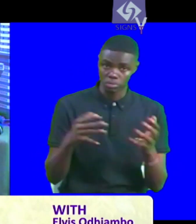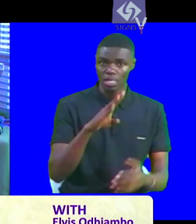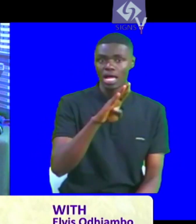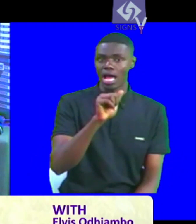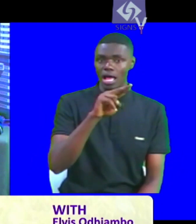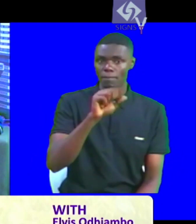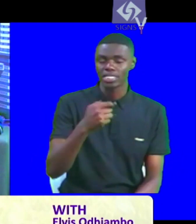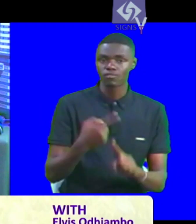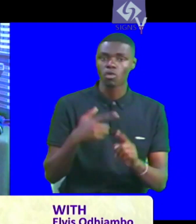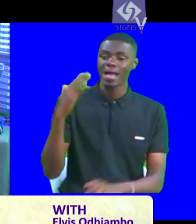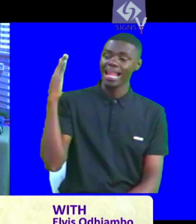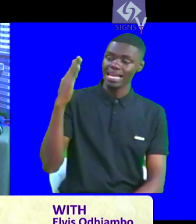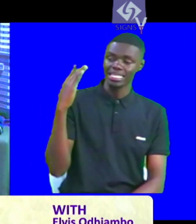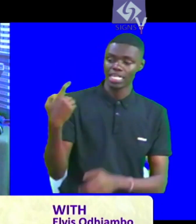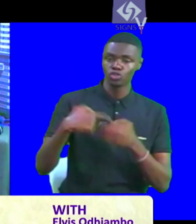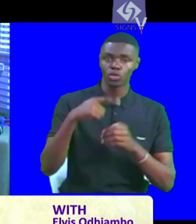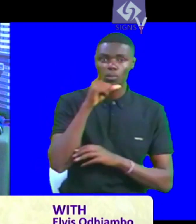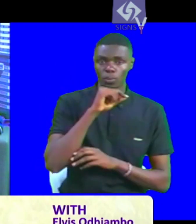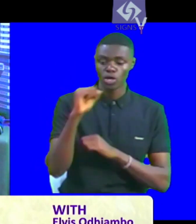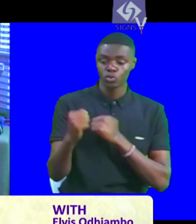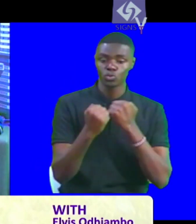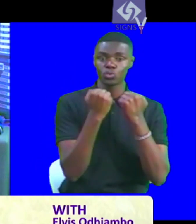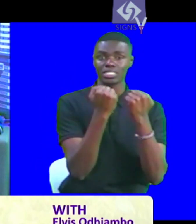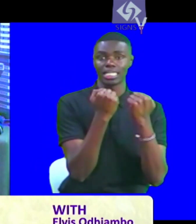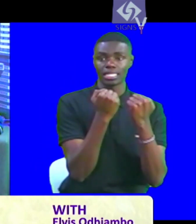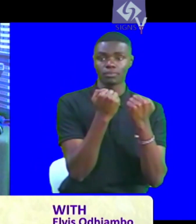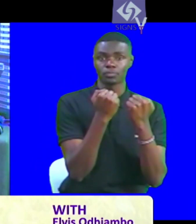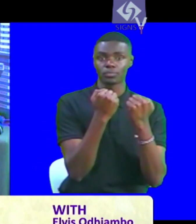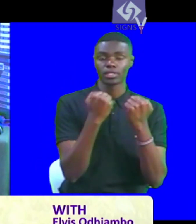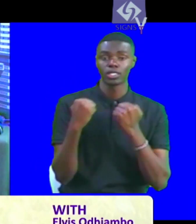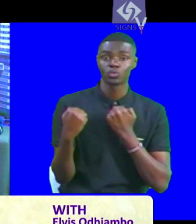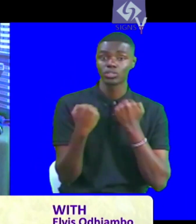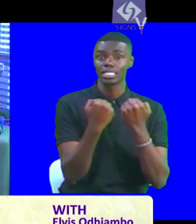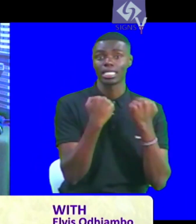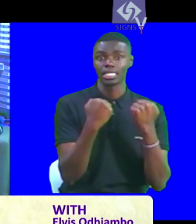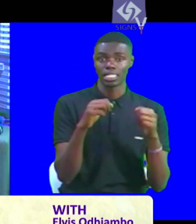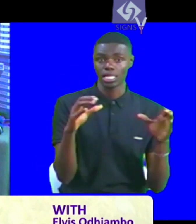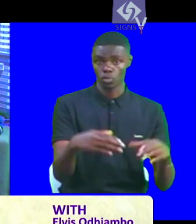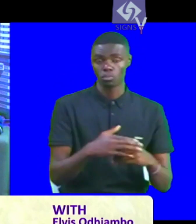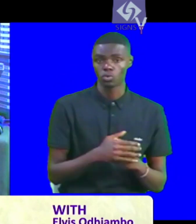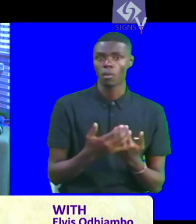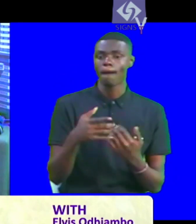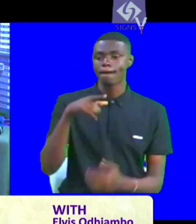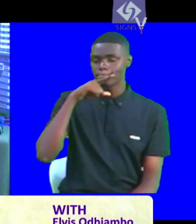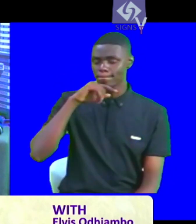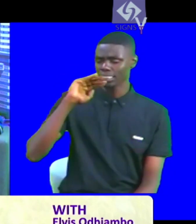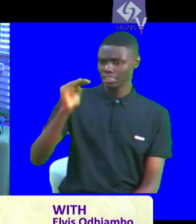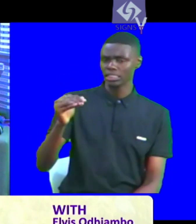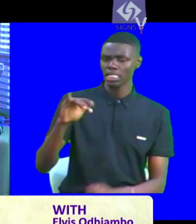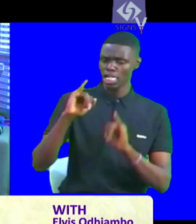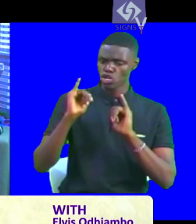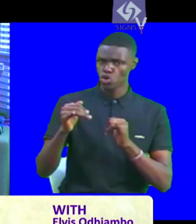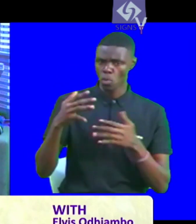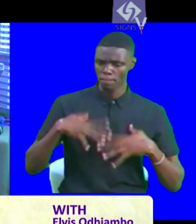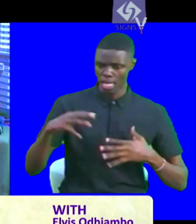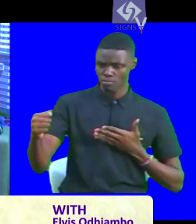Tumeona wamechukua Barnes from Leicester. Harvey Barnes pale amekuja ku strengthen the squad. Na tuanze na Man City in terms of the